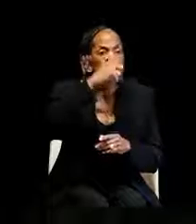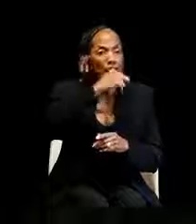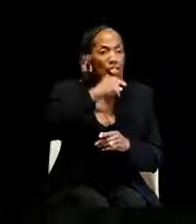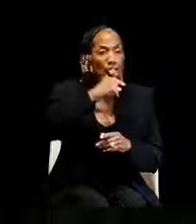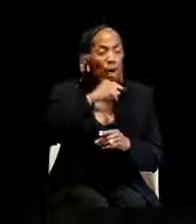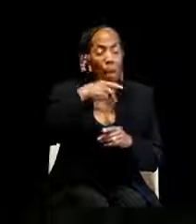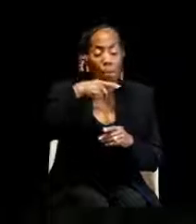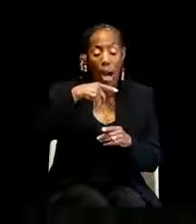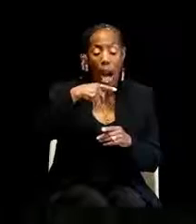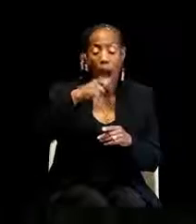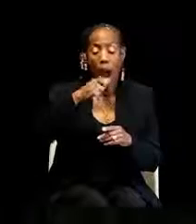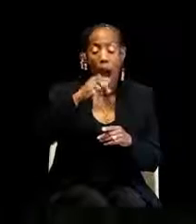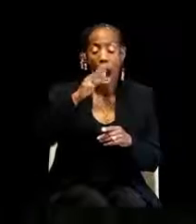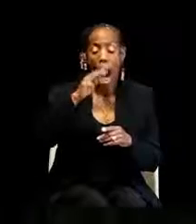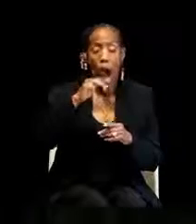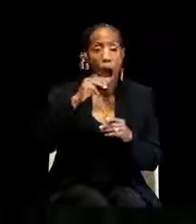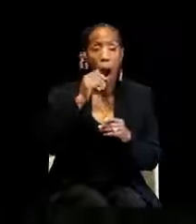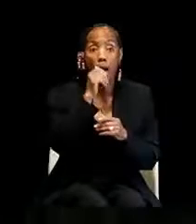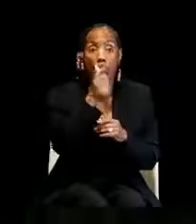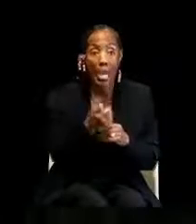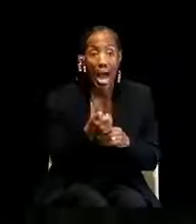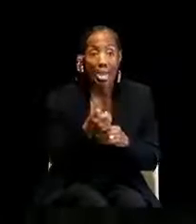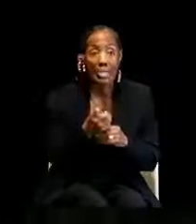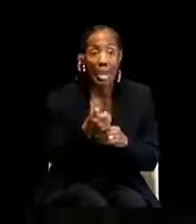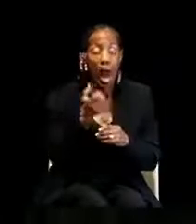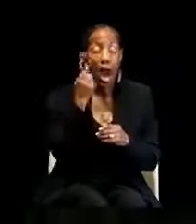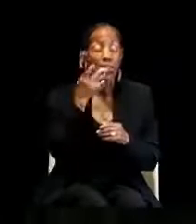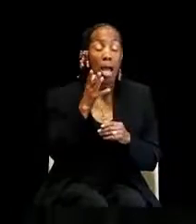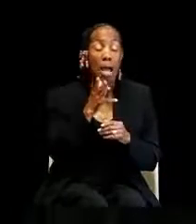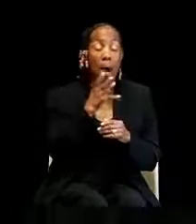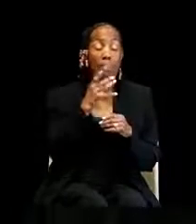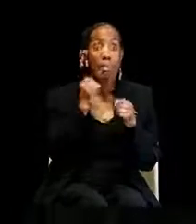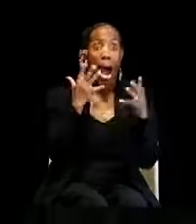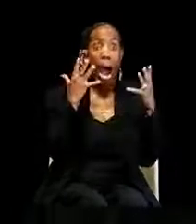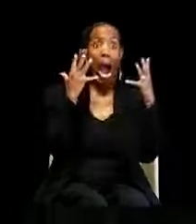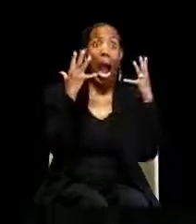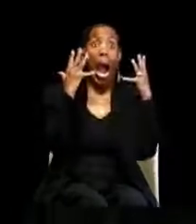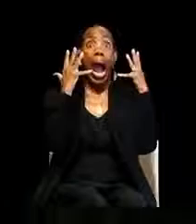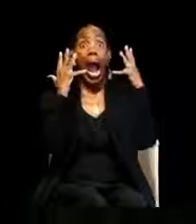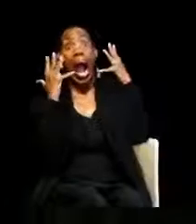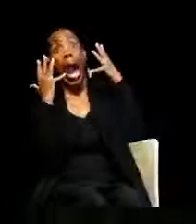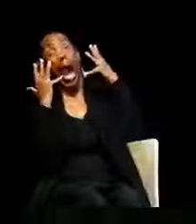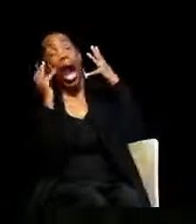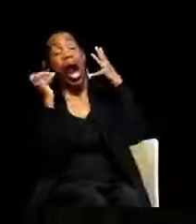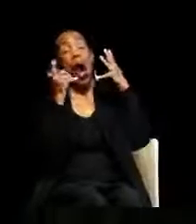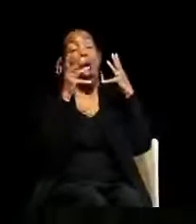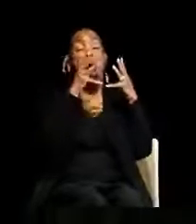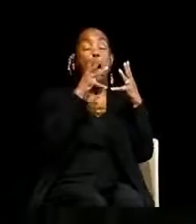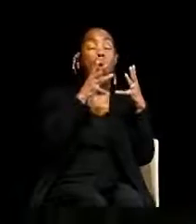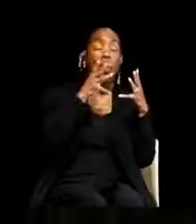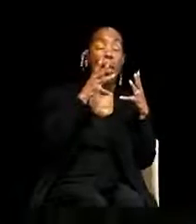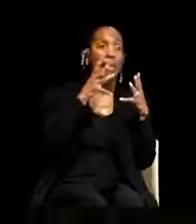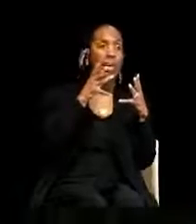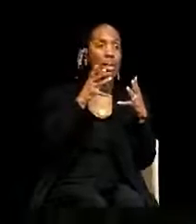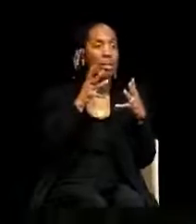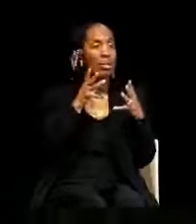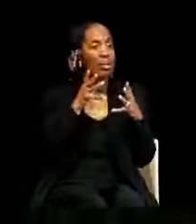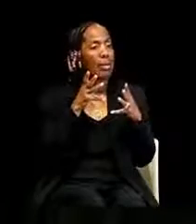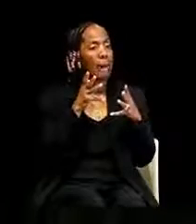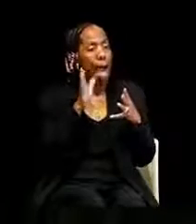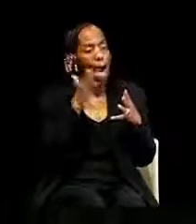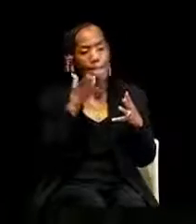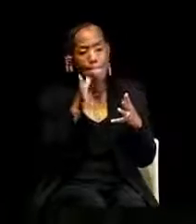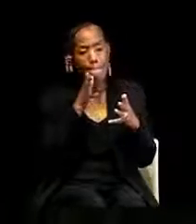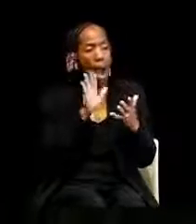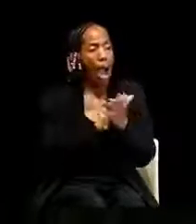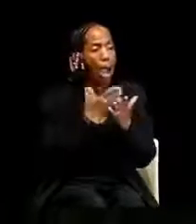her. And so all the women in the community that she cooked the food for, They looking like, where is the food? And my mom